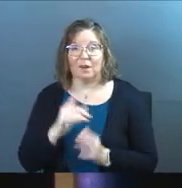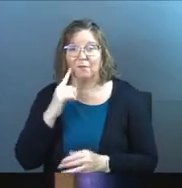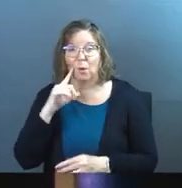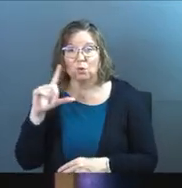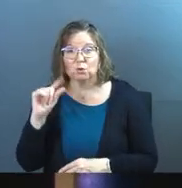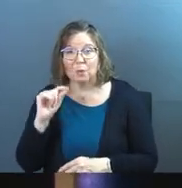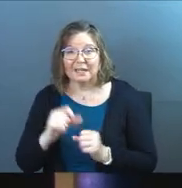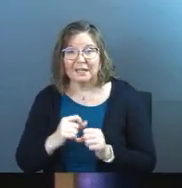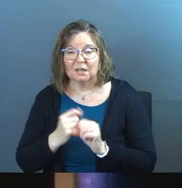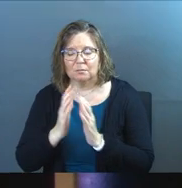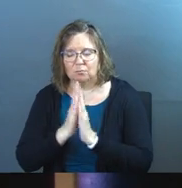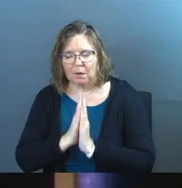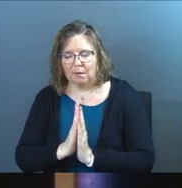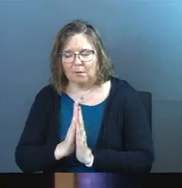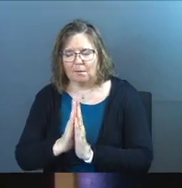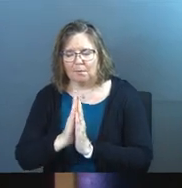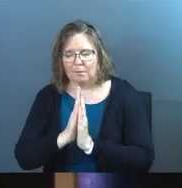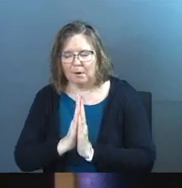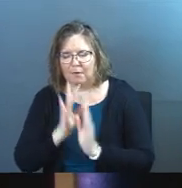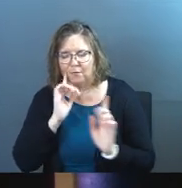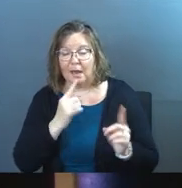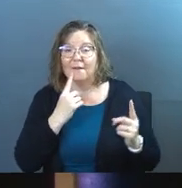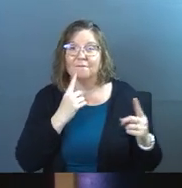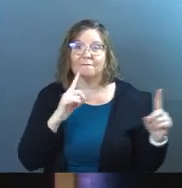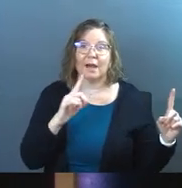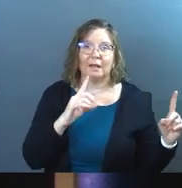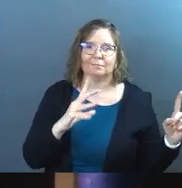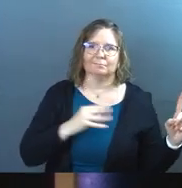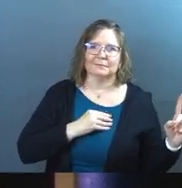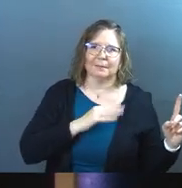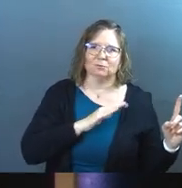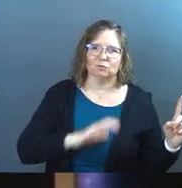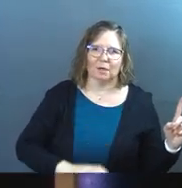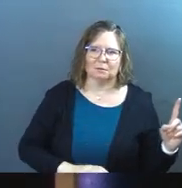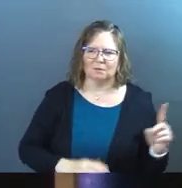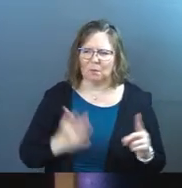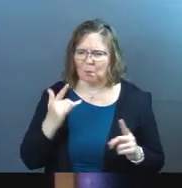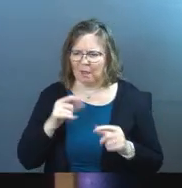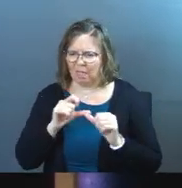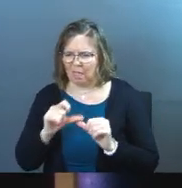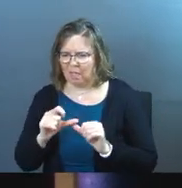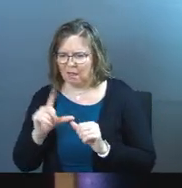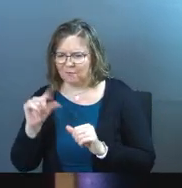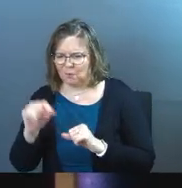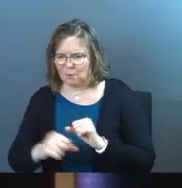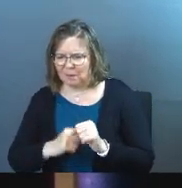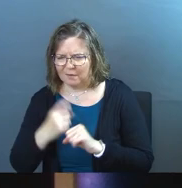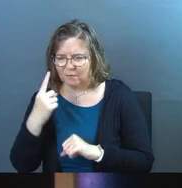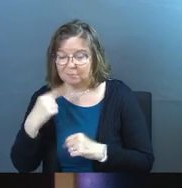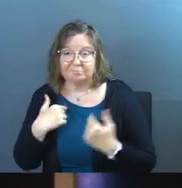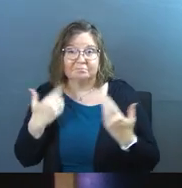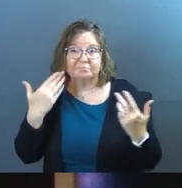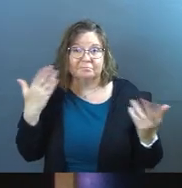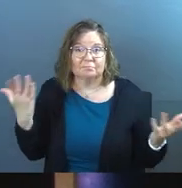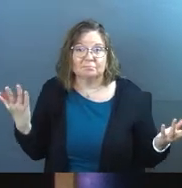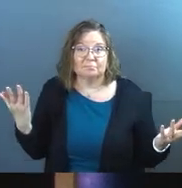years. And finally, he received Christ. And you're like, well, why'd she have to pray for 20 years? I